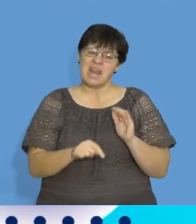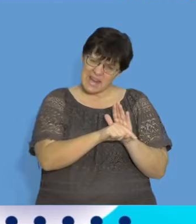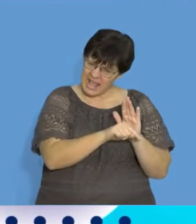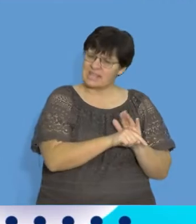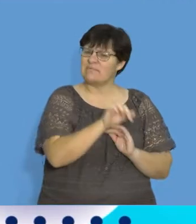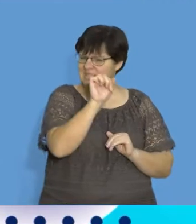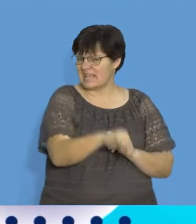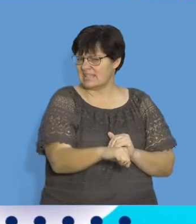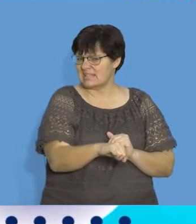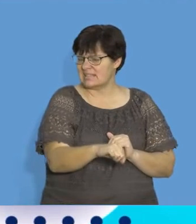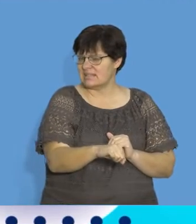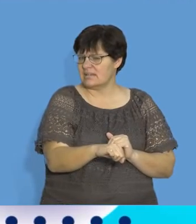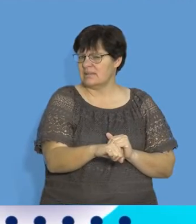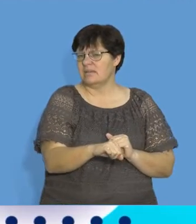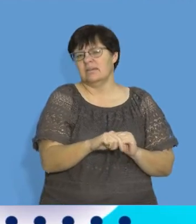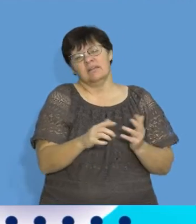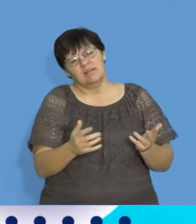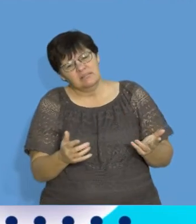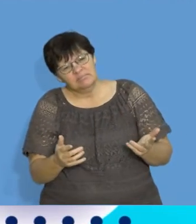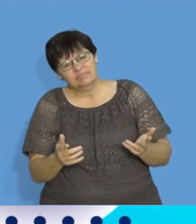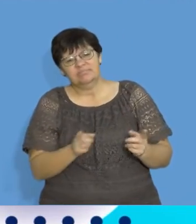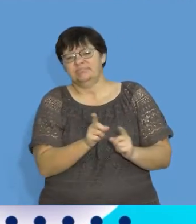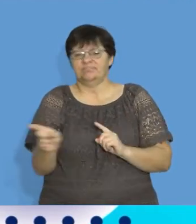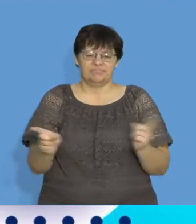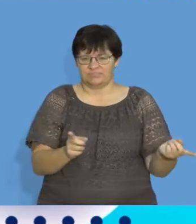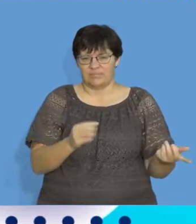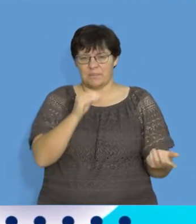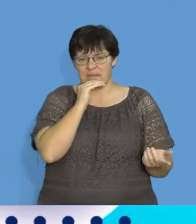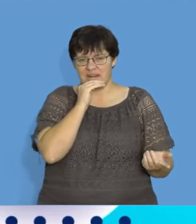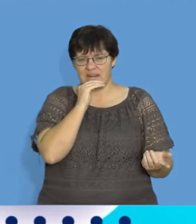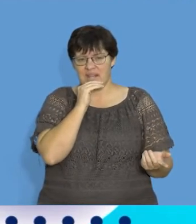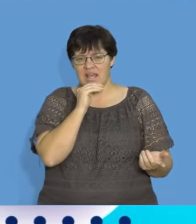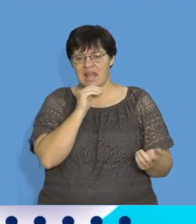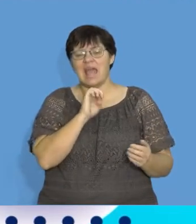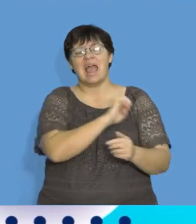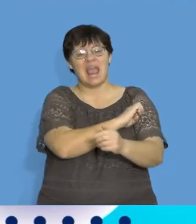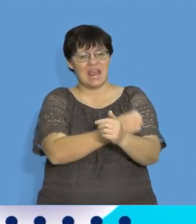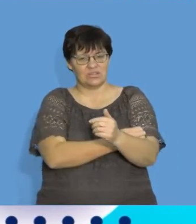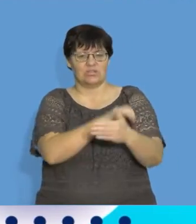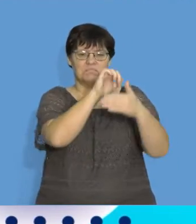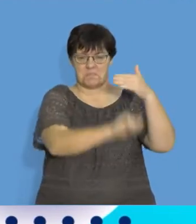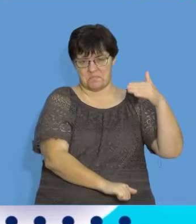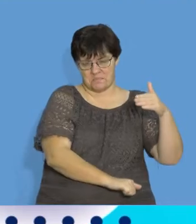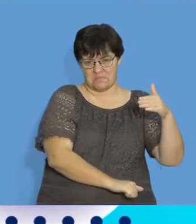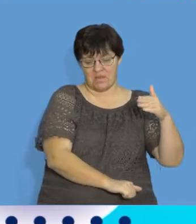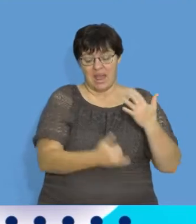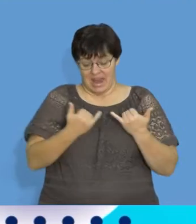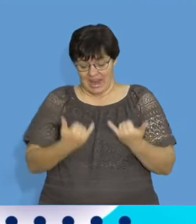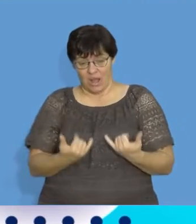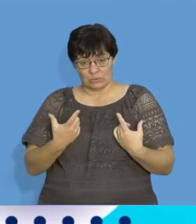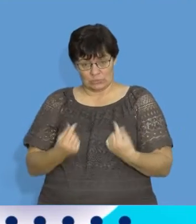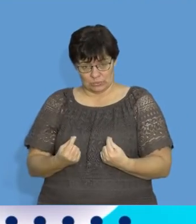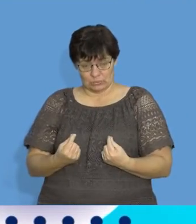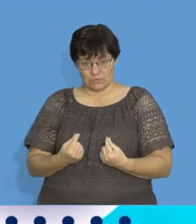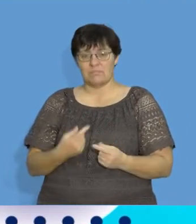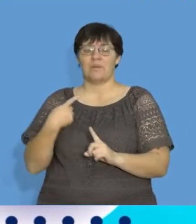a negative energy, but that's not a direction. It just means that energy was taken away. But for what we're doing at the moment,